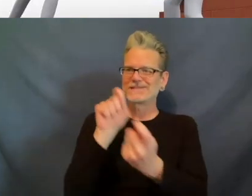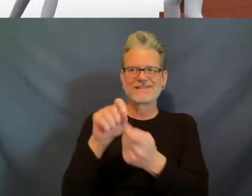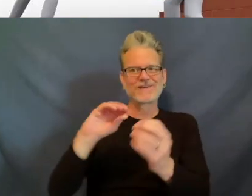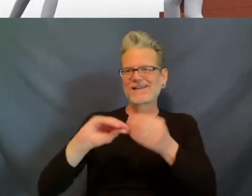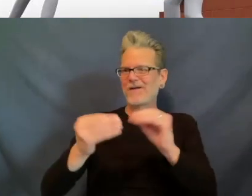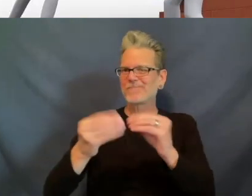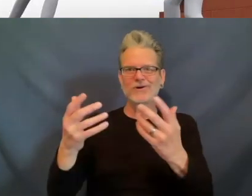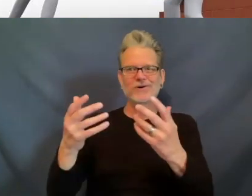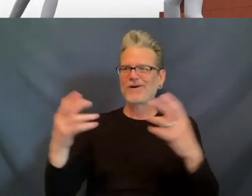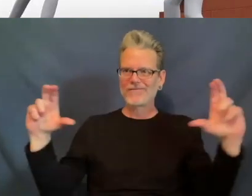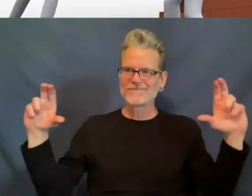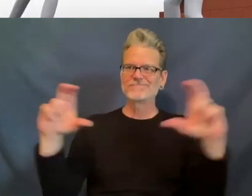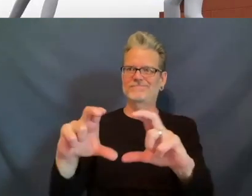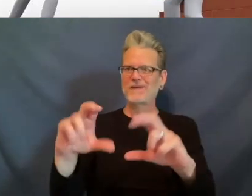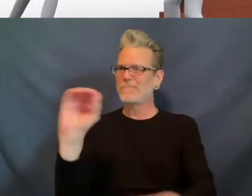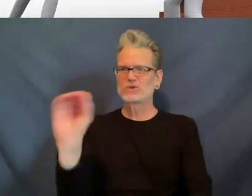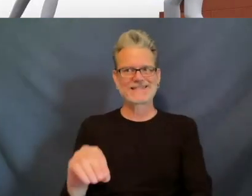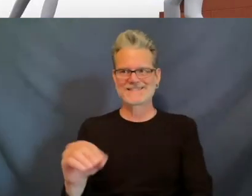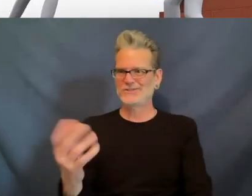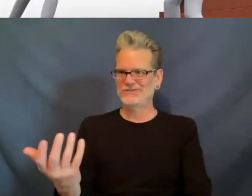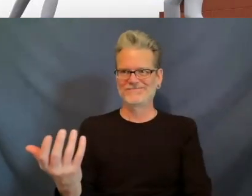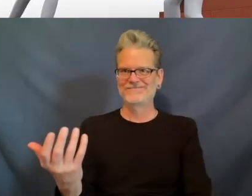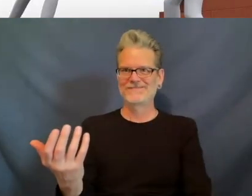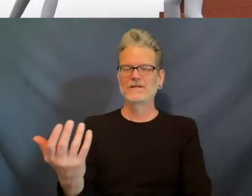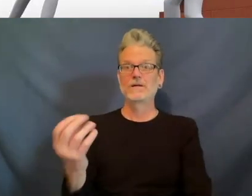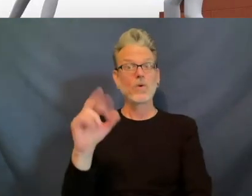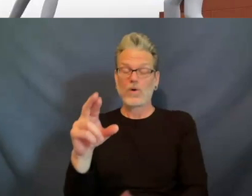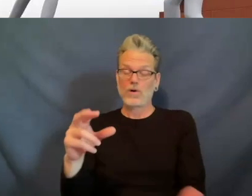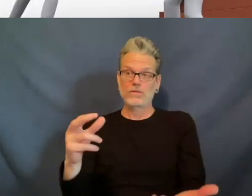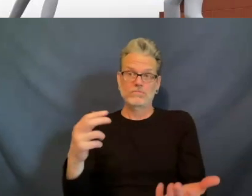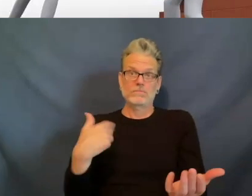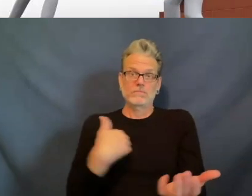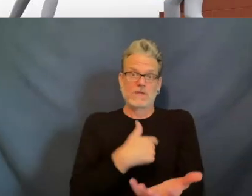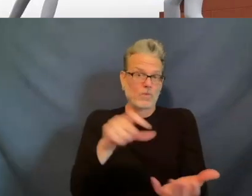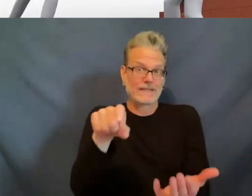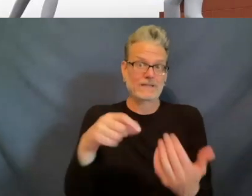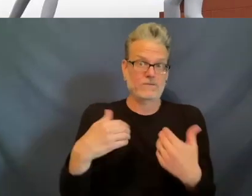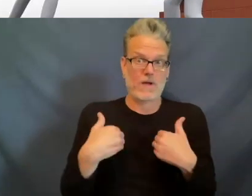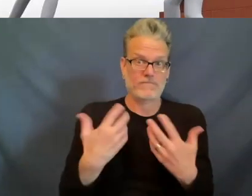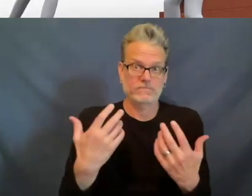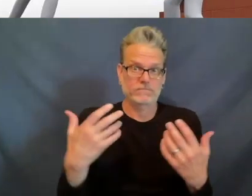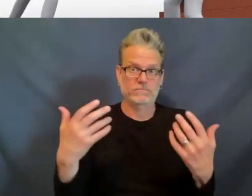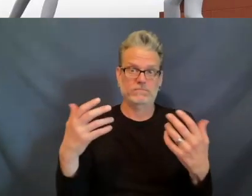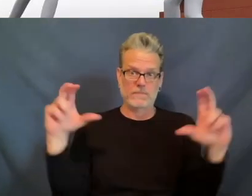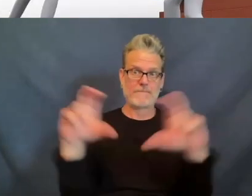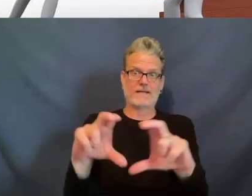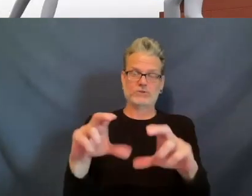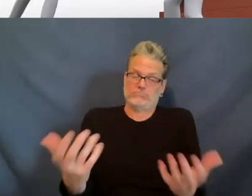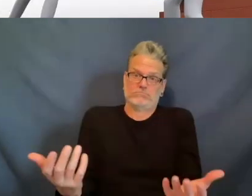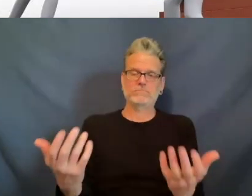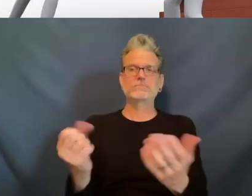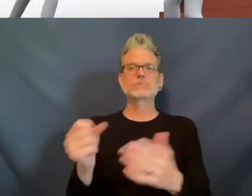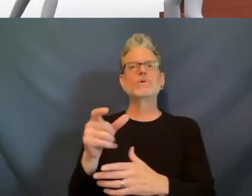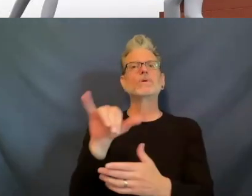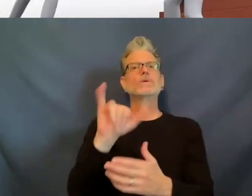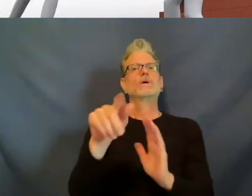matching percentage, and or even that we need to require a match at all. So with this new policy